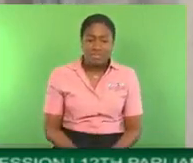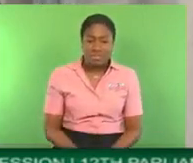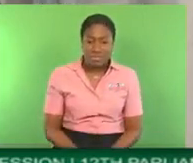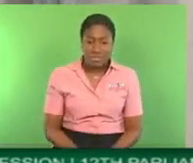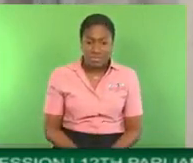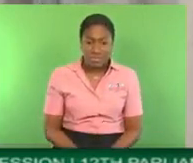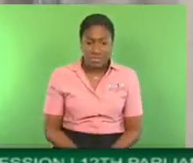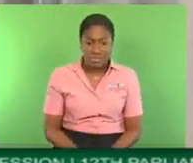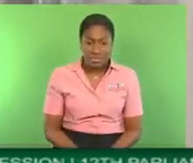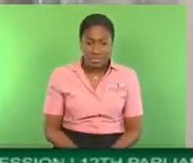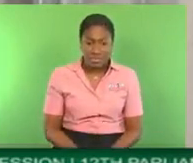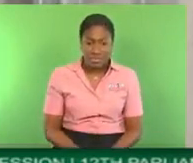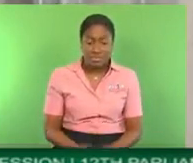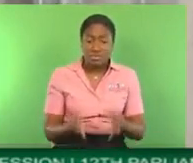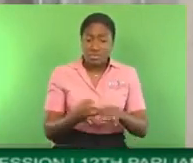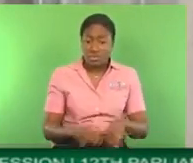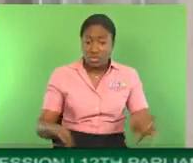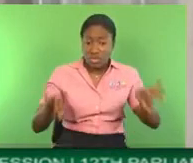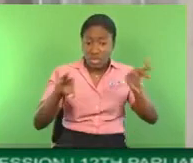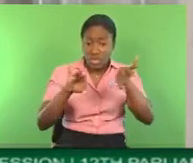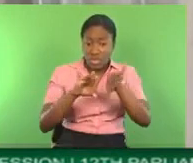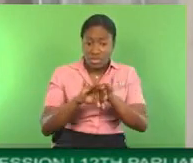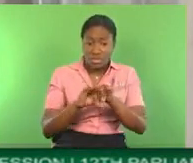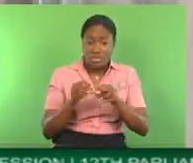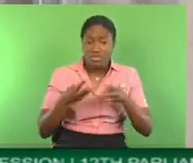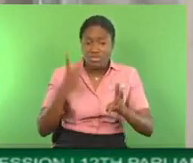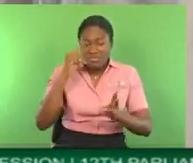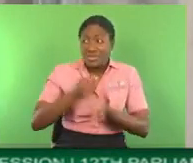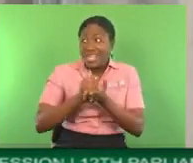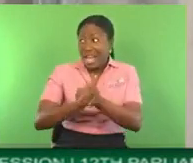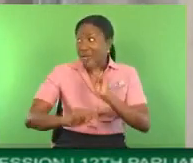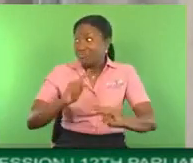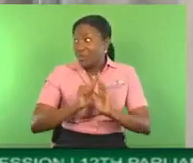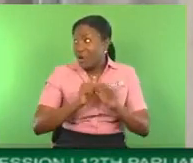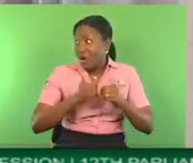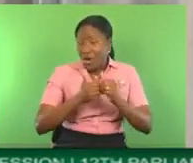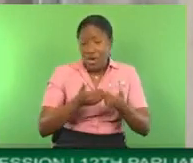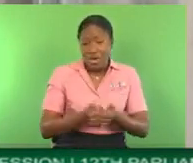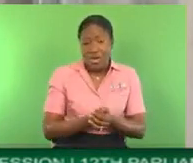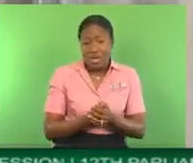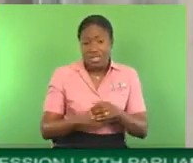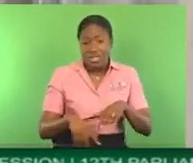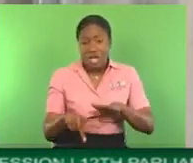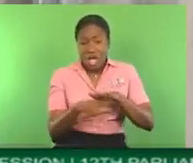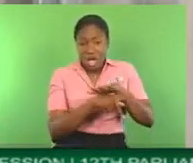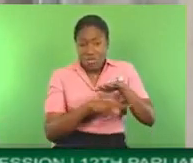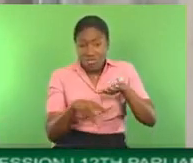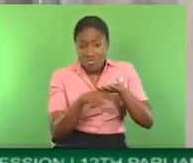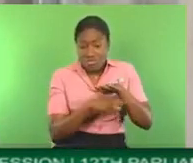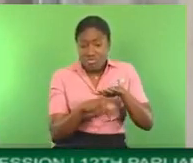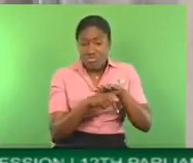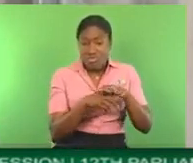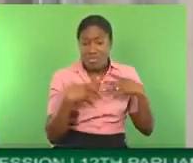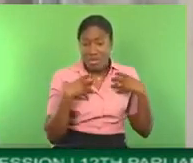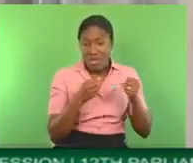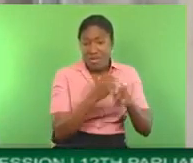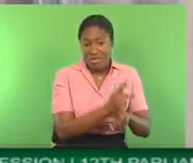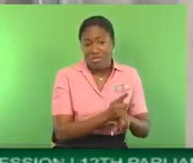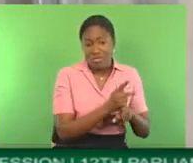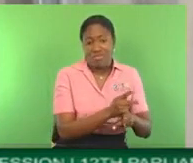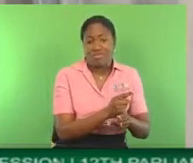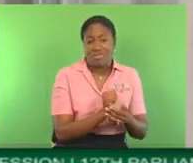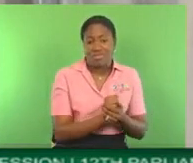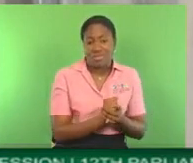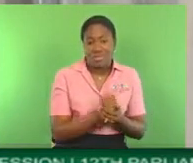High-impact essential NCD interventions can be divided through a primary health care approach, just to repeat myself,